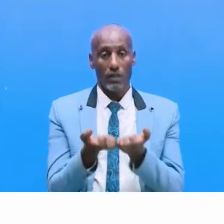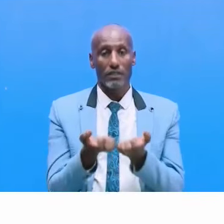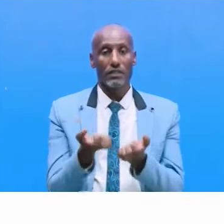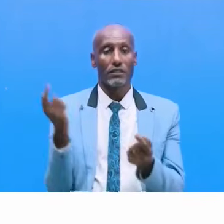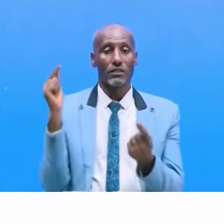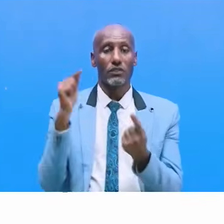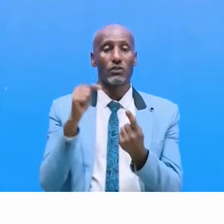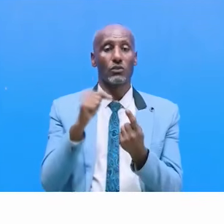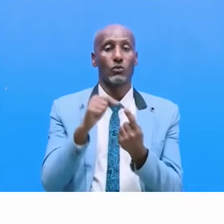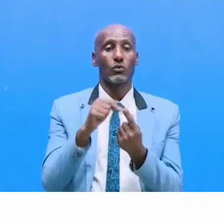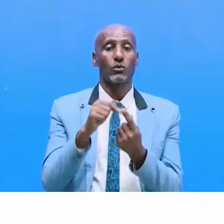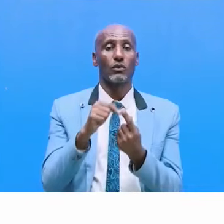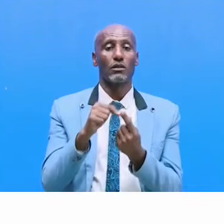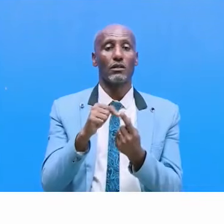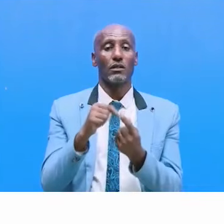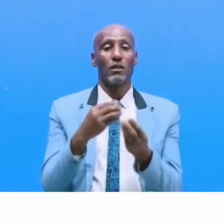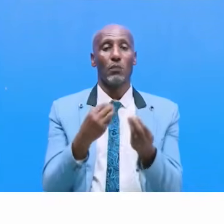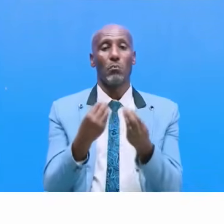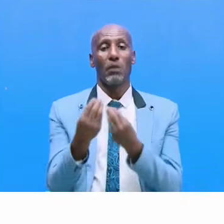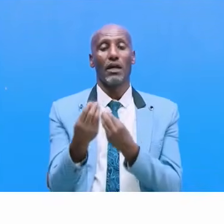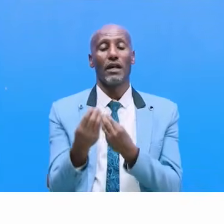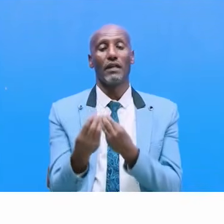to buy